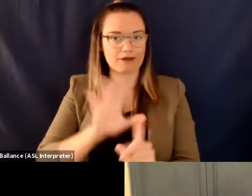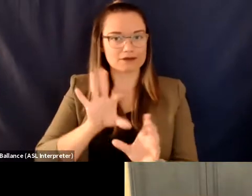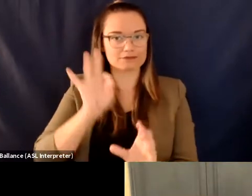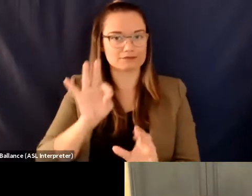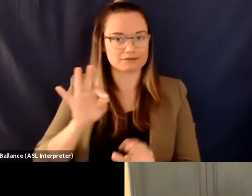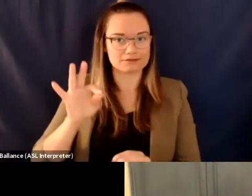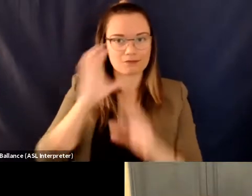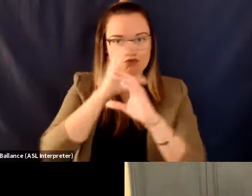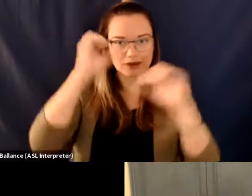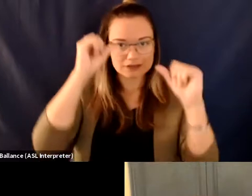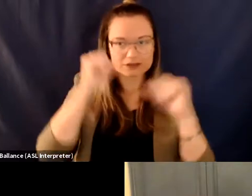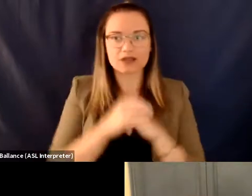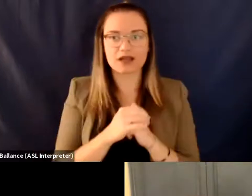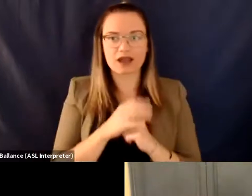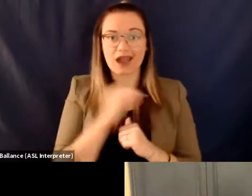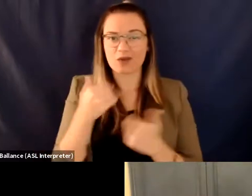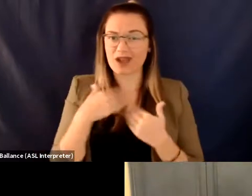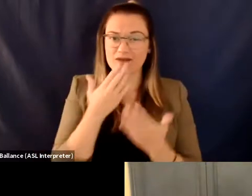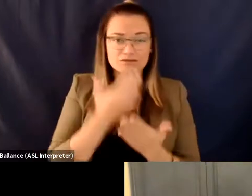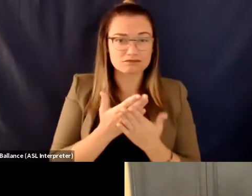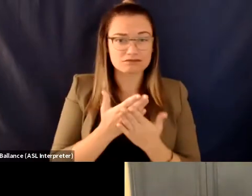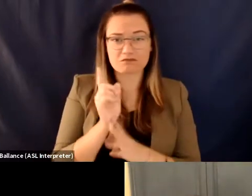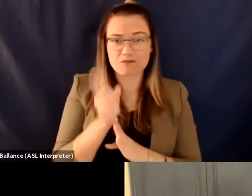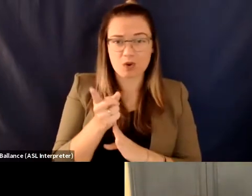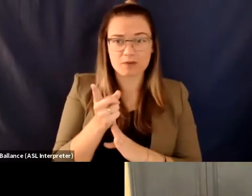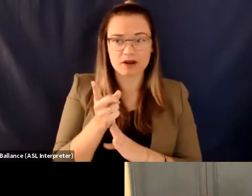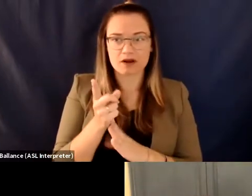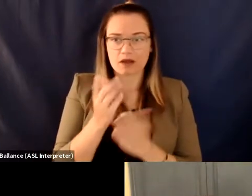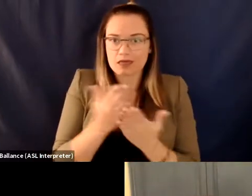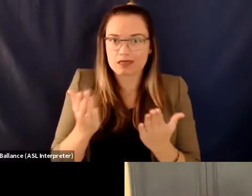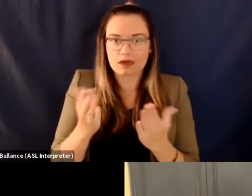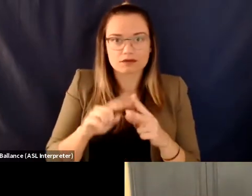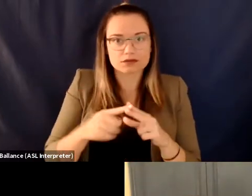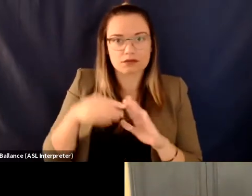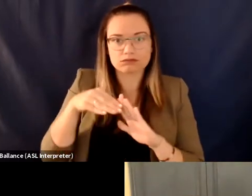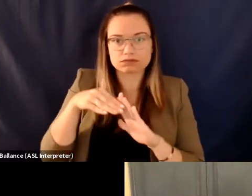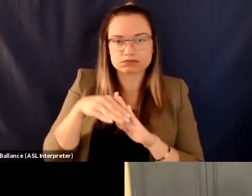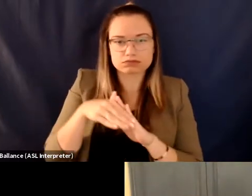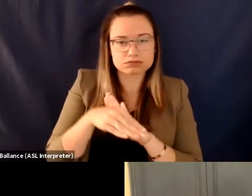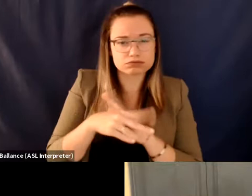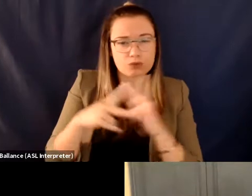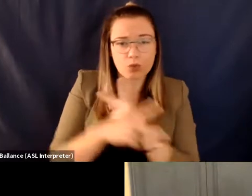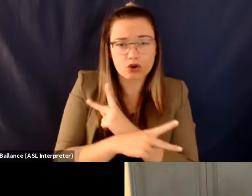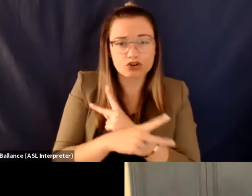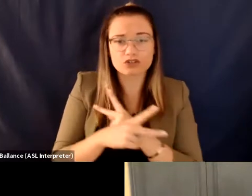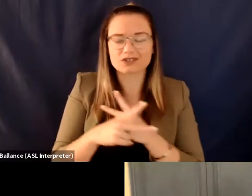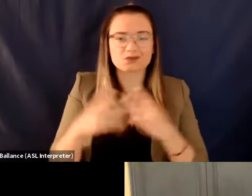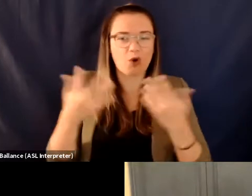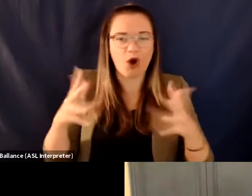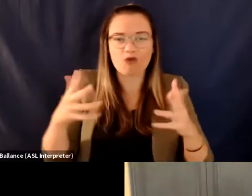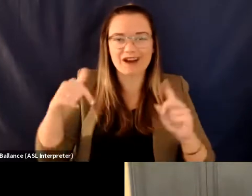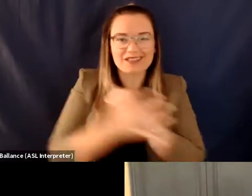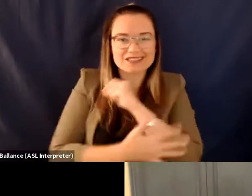at this threshold moment where things had just gotten worse, and we live in such a divided country. And